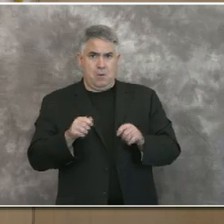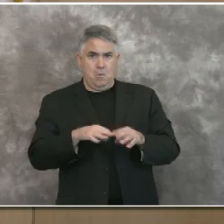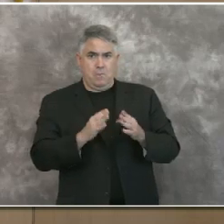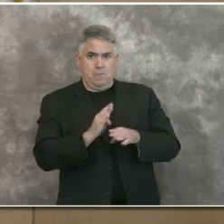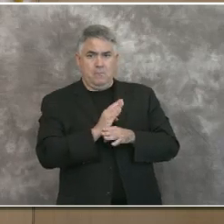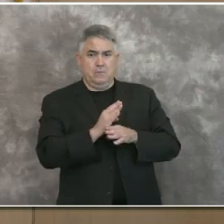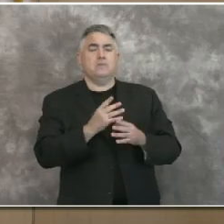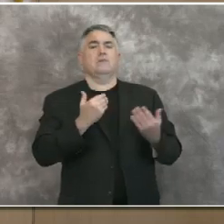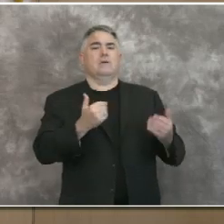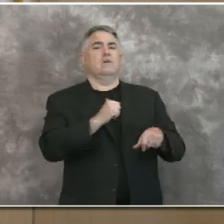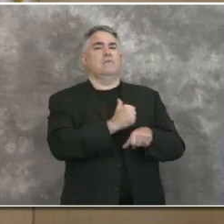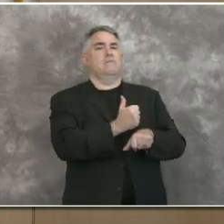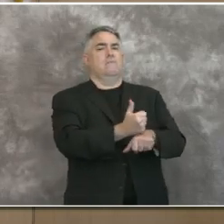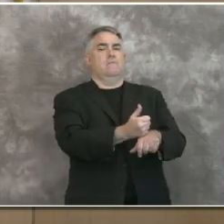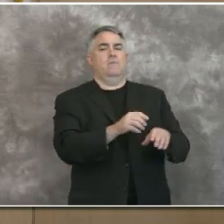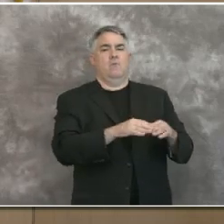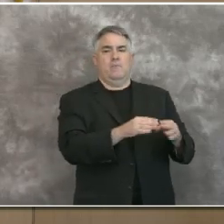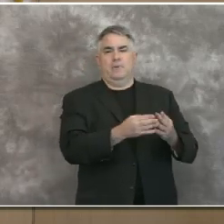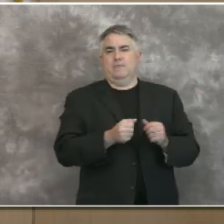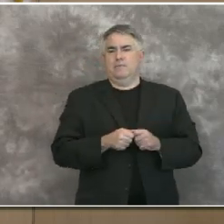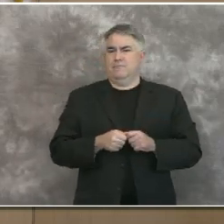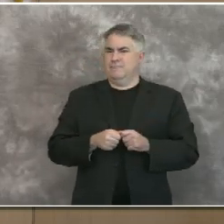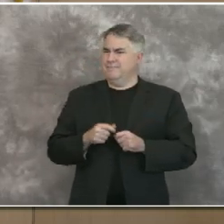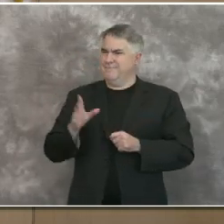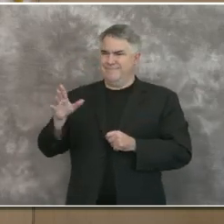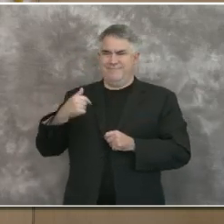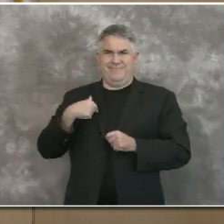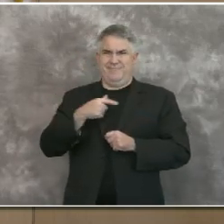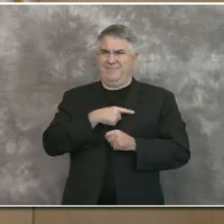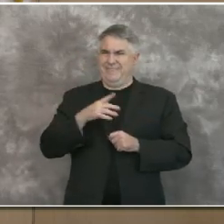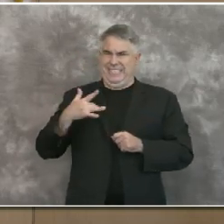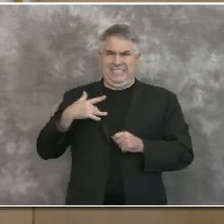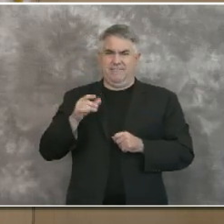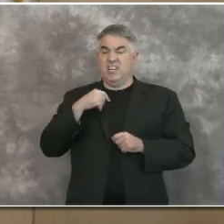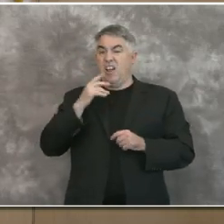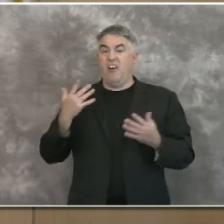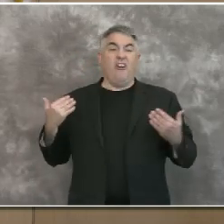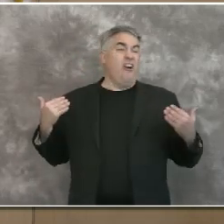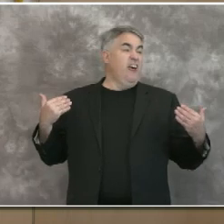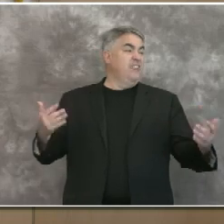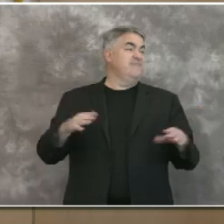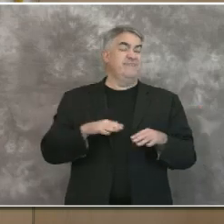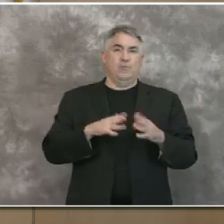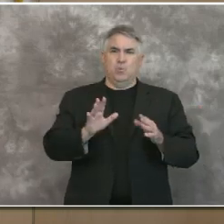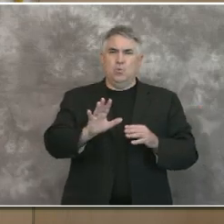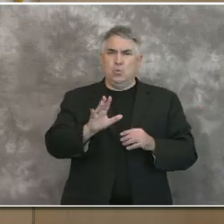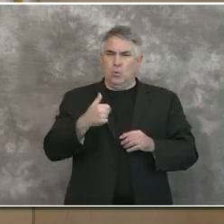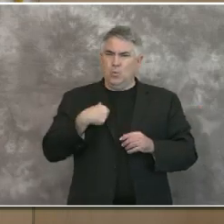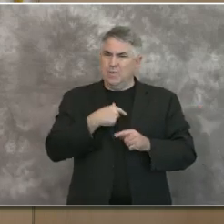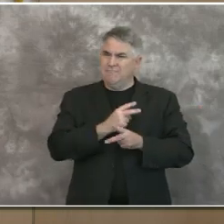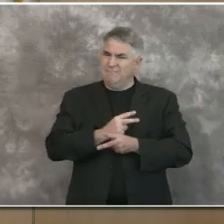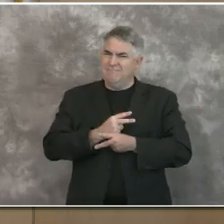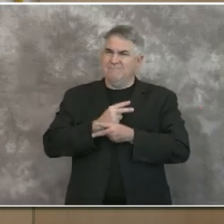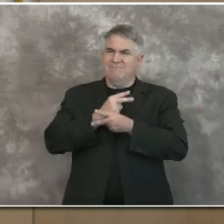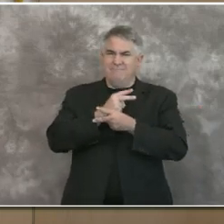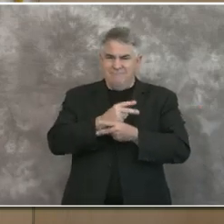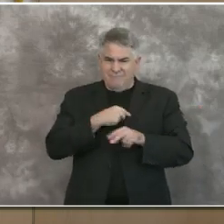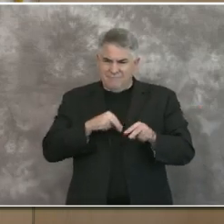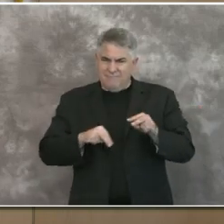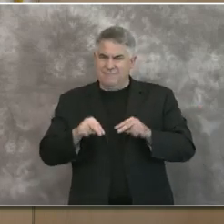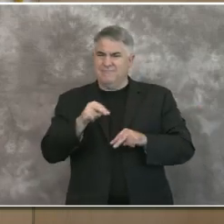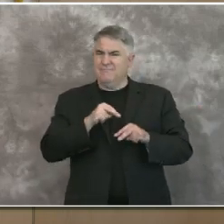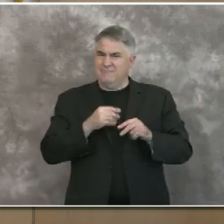We are very sensitive to the fact that our community wants to get back. So we are leaning forward, as we